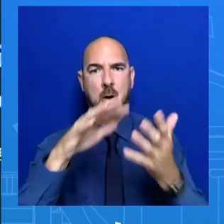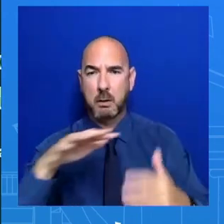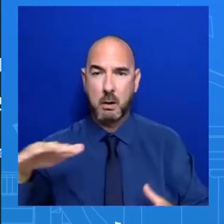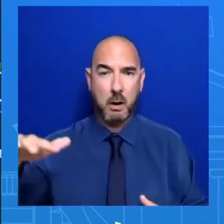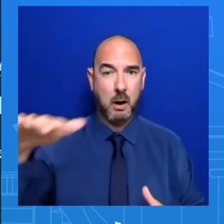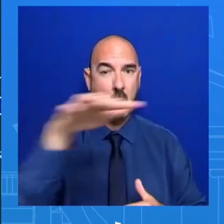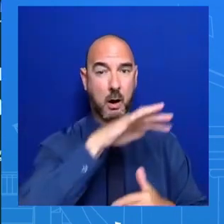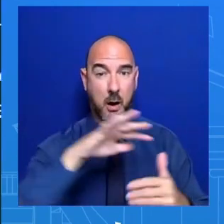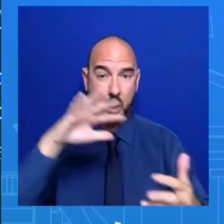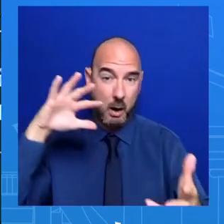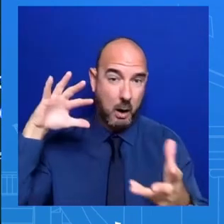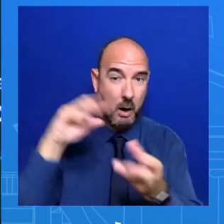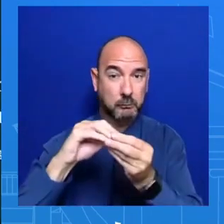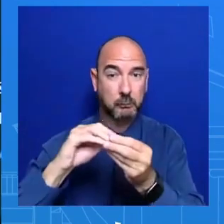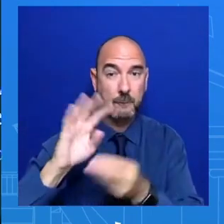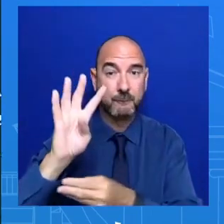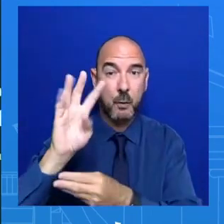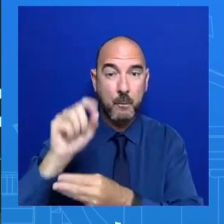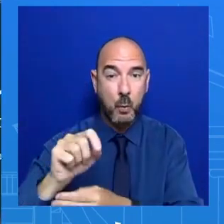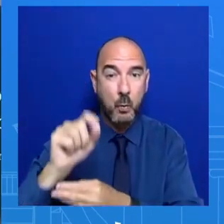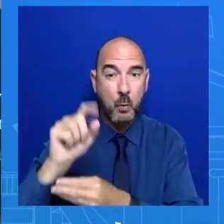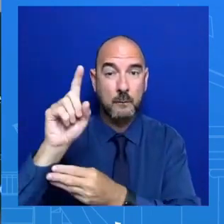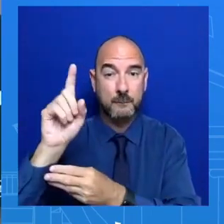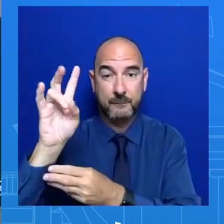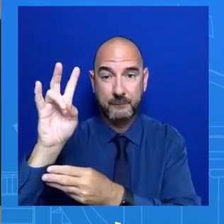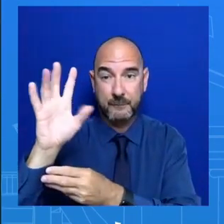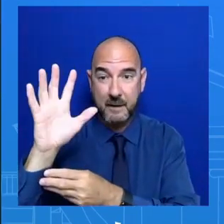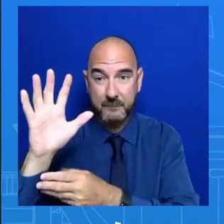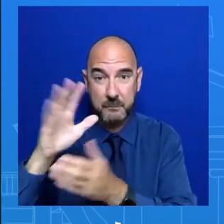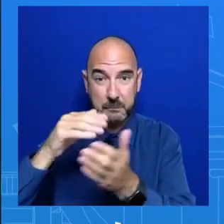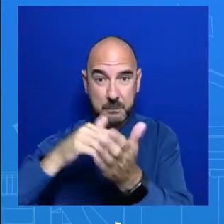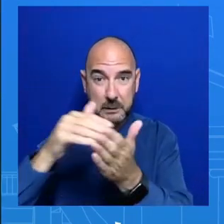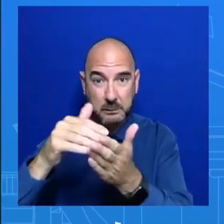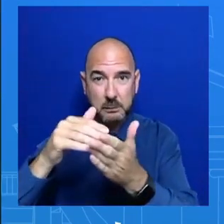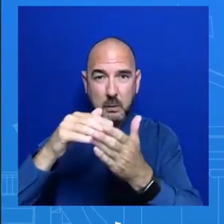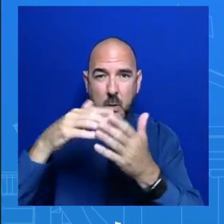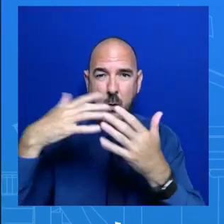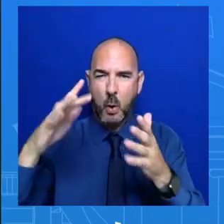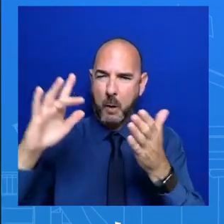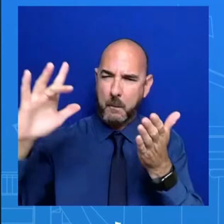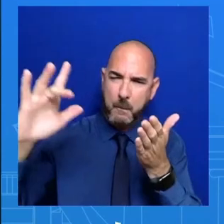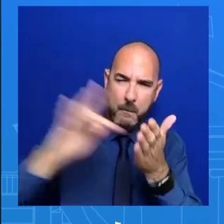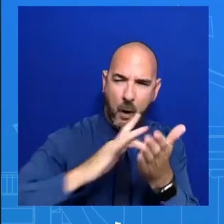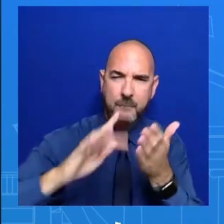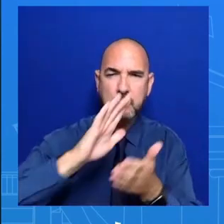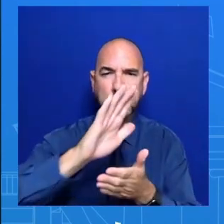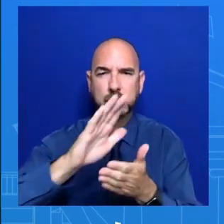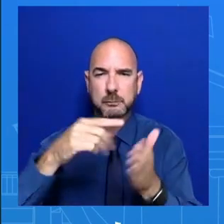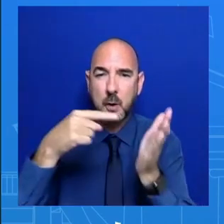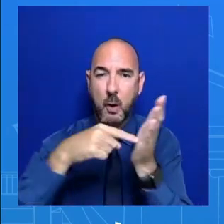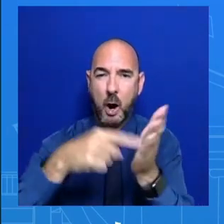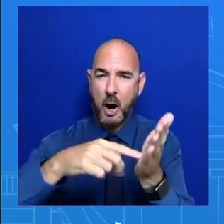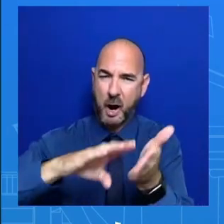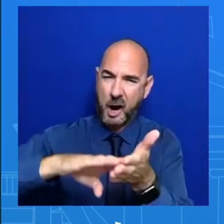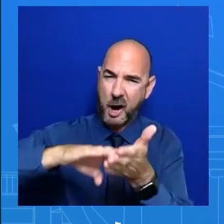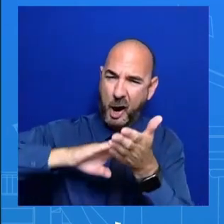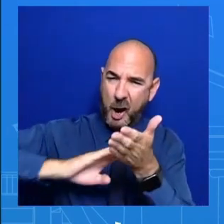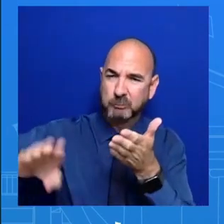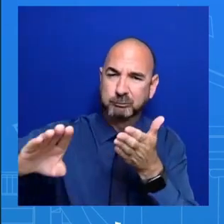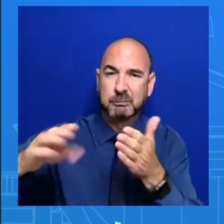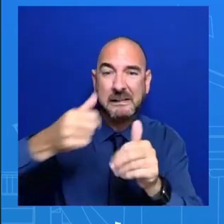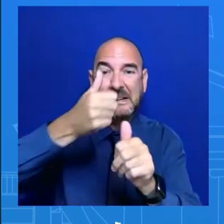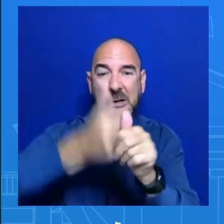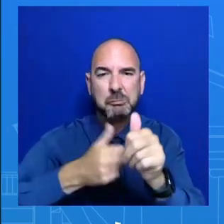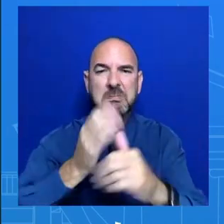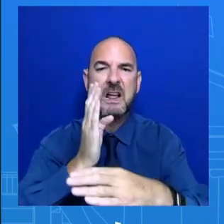our debt relief actions, receiving, on average, $35,000 in debt relief each. One of those individuals